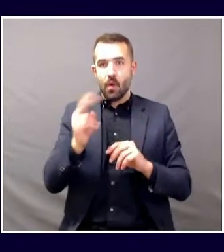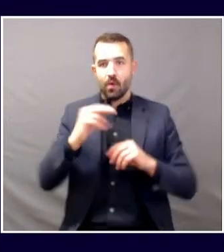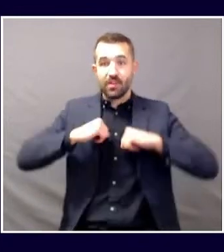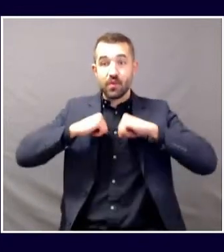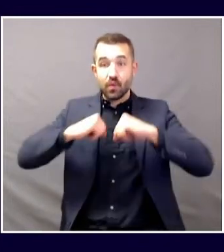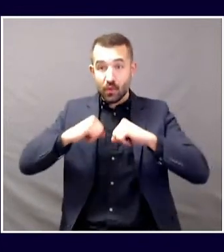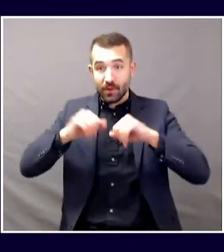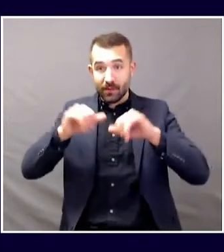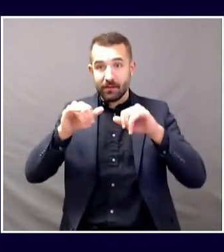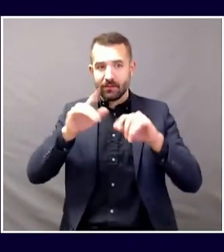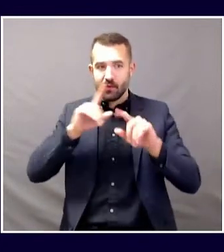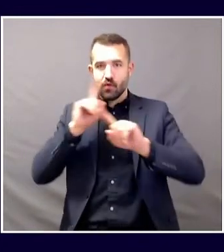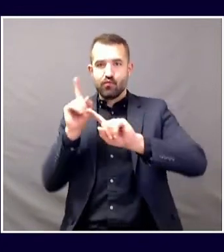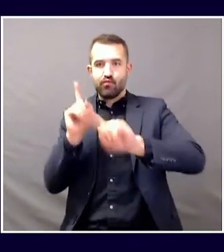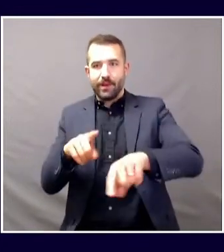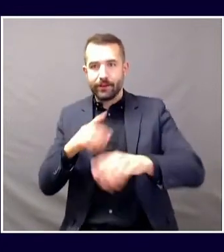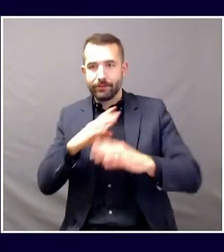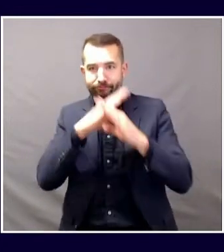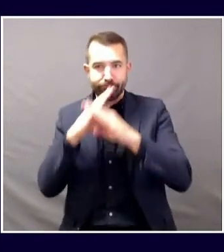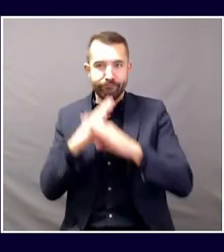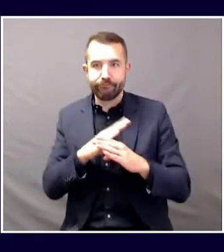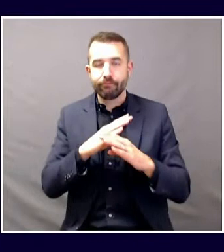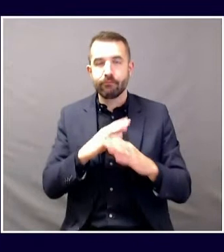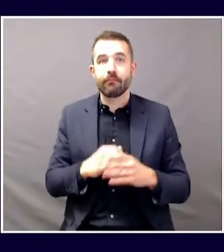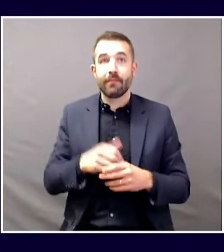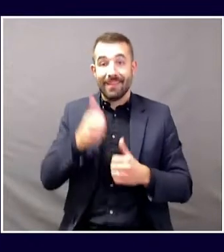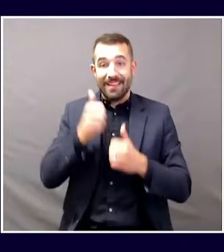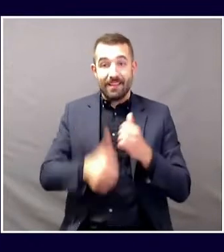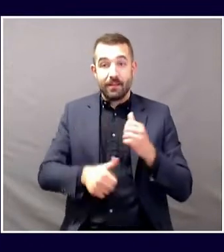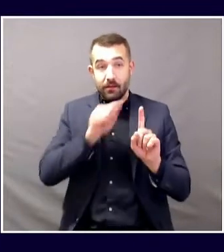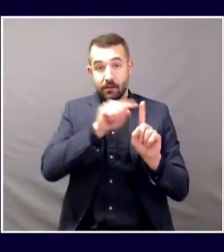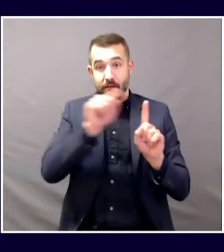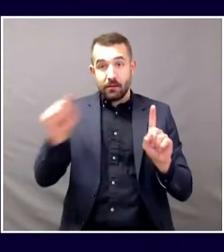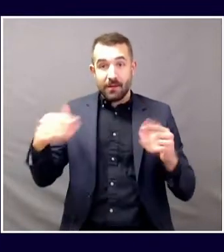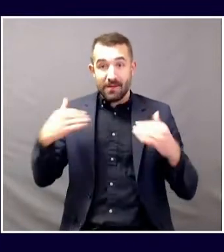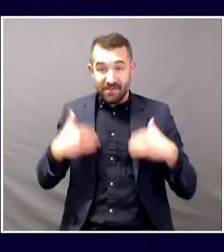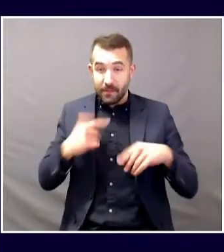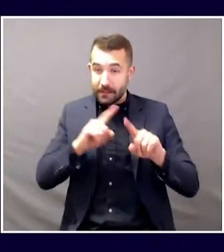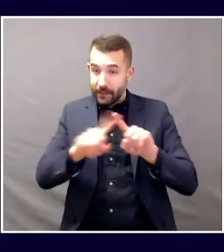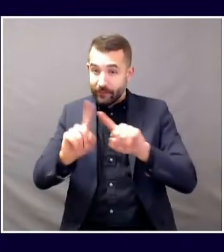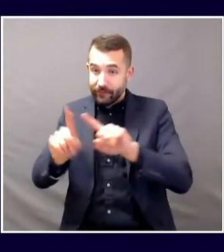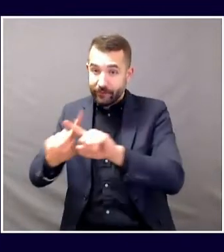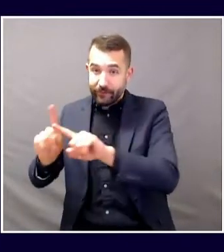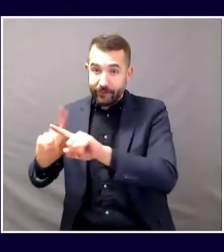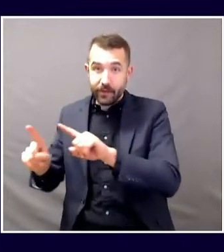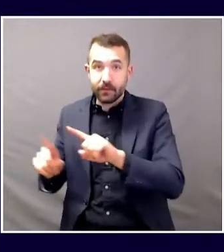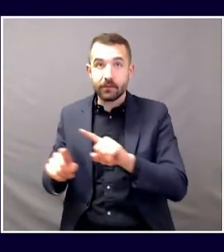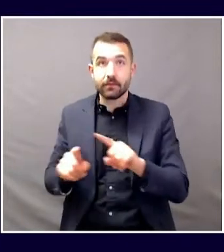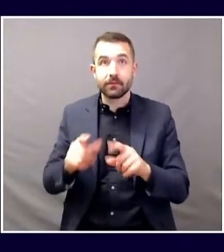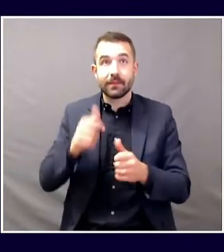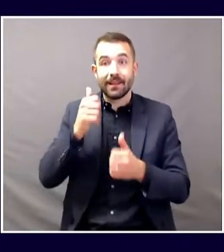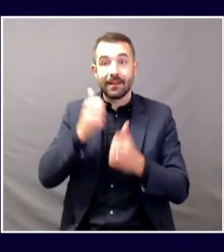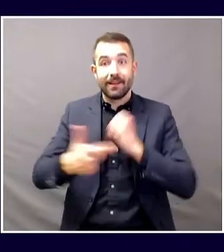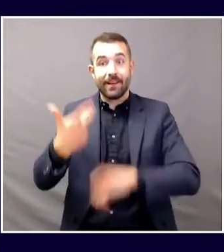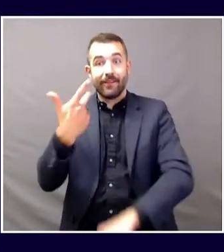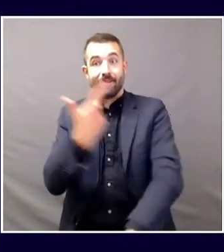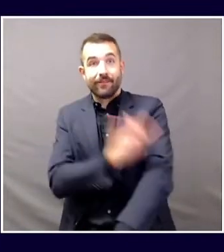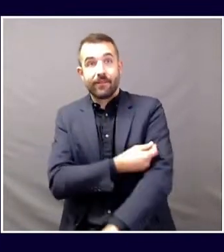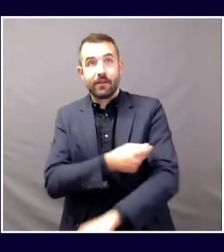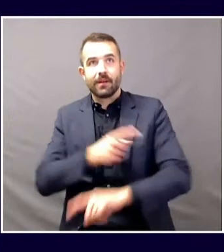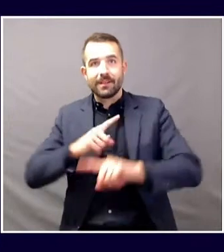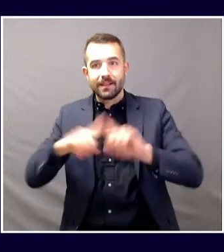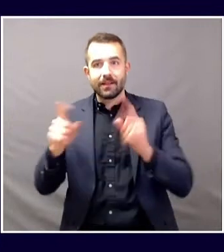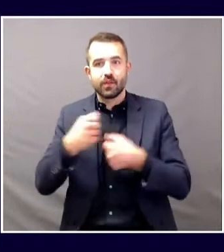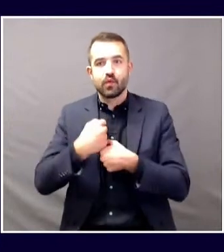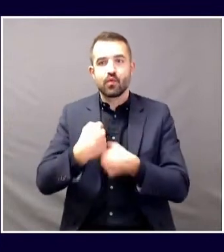slightly different cookbook. And each vaccine does so in a different manner. And so The reason 2 doses are necessary is to make sure